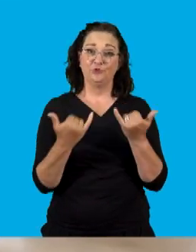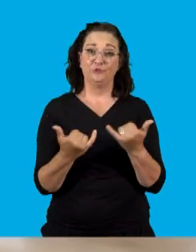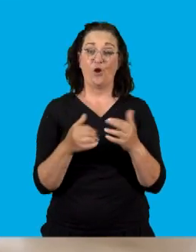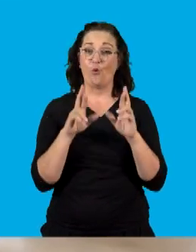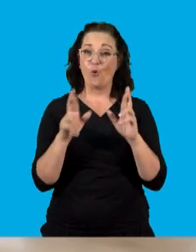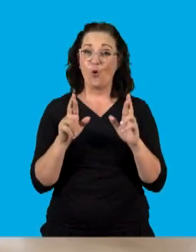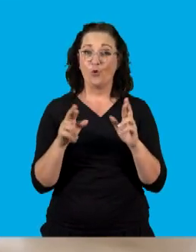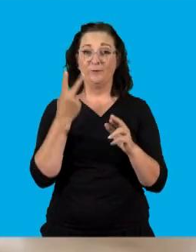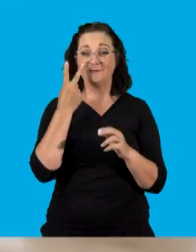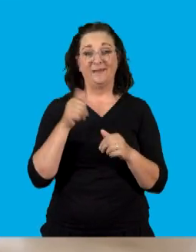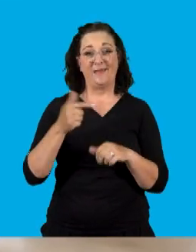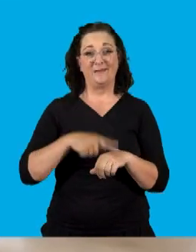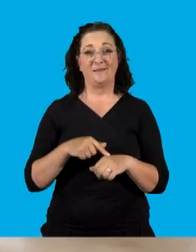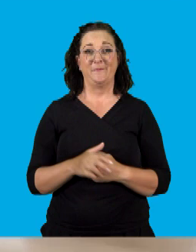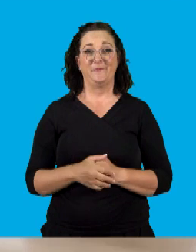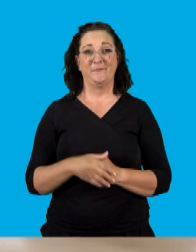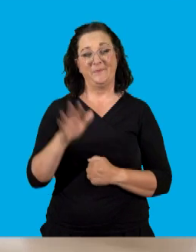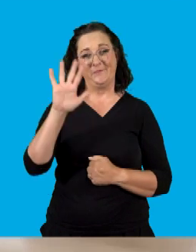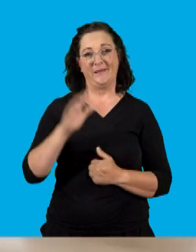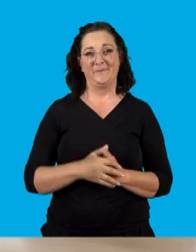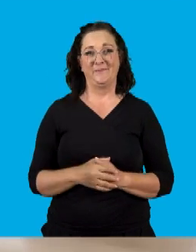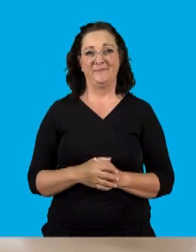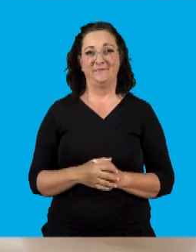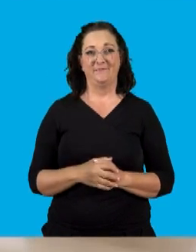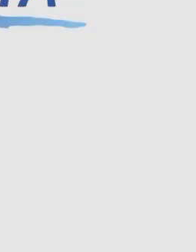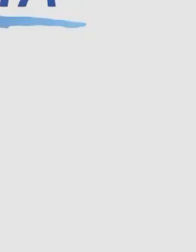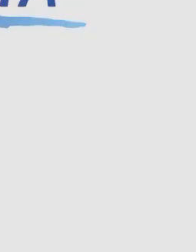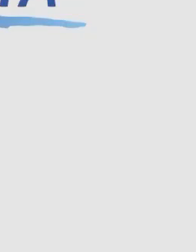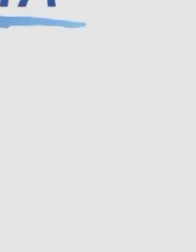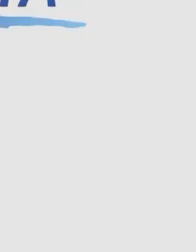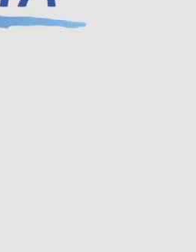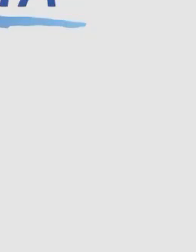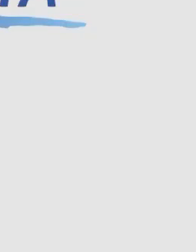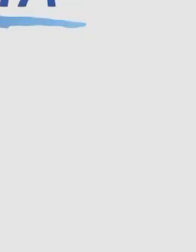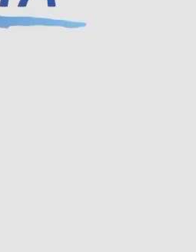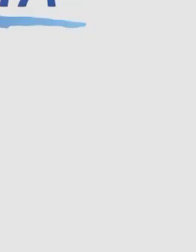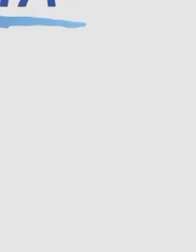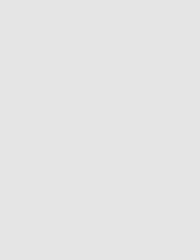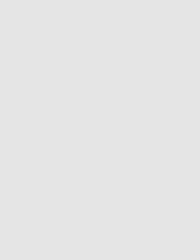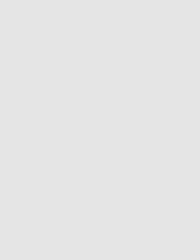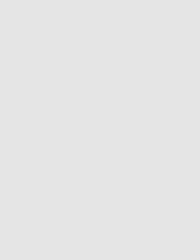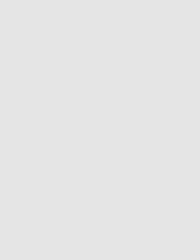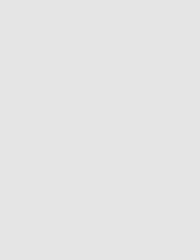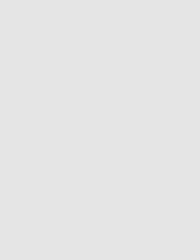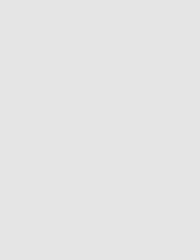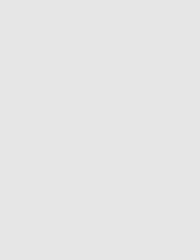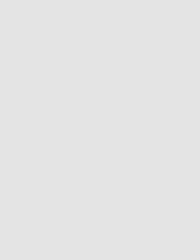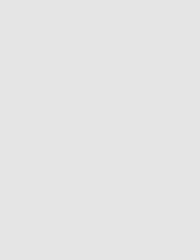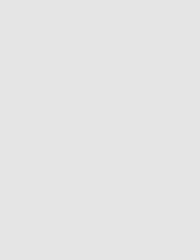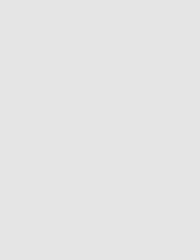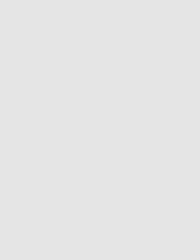was fruitful and hope to see you again next time. Goodbye.